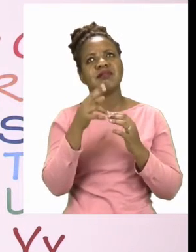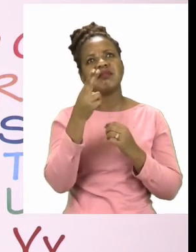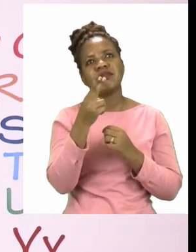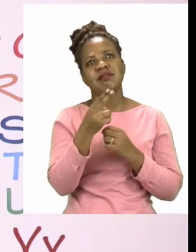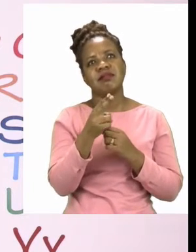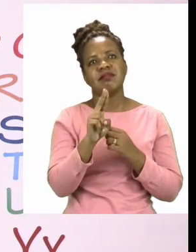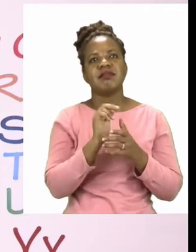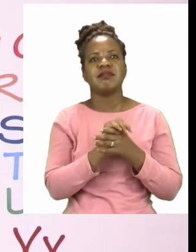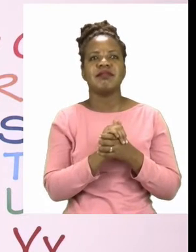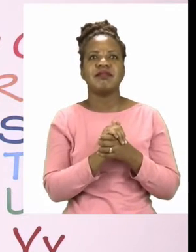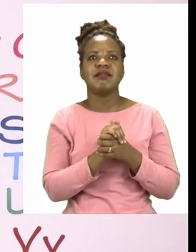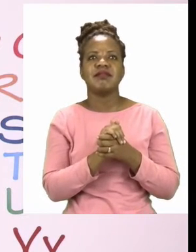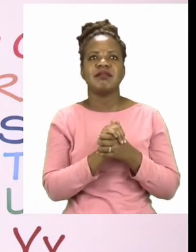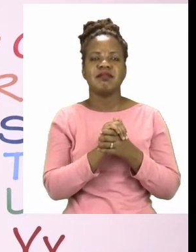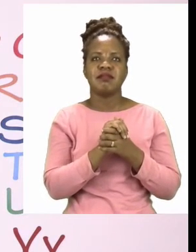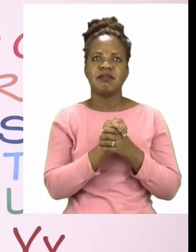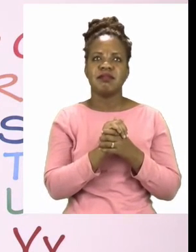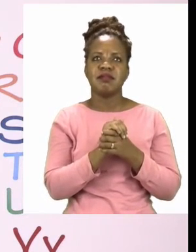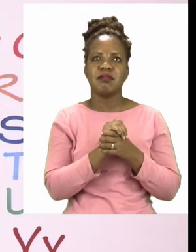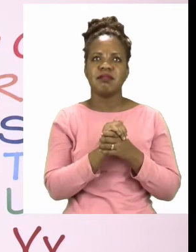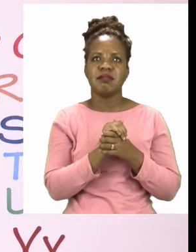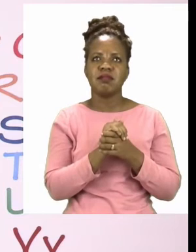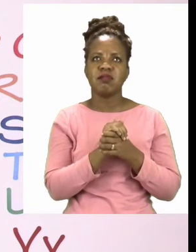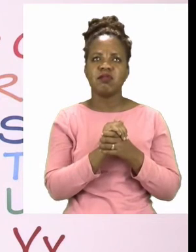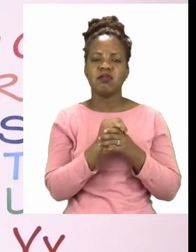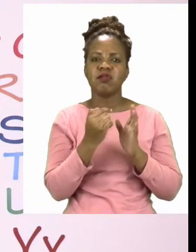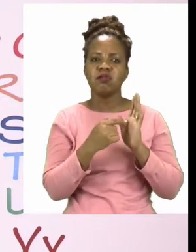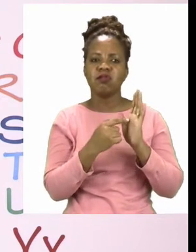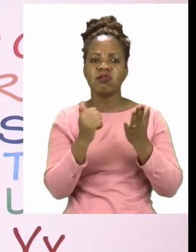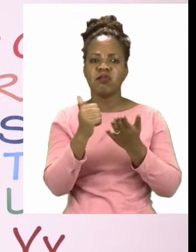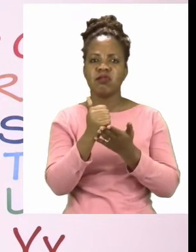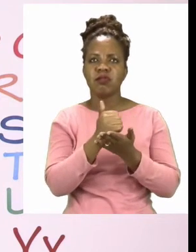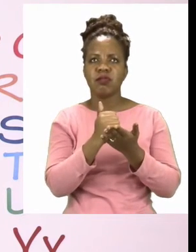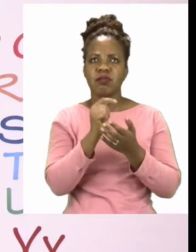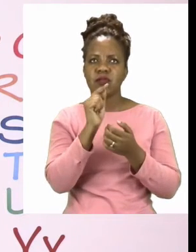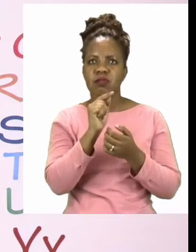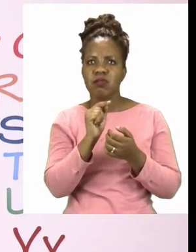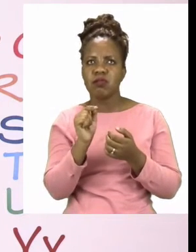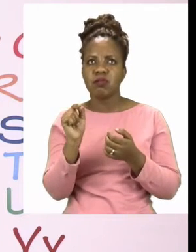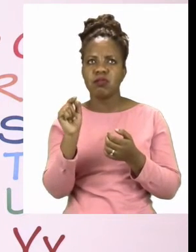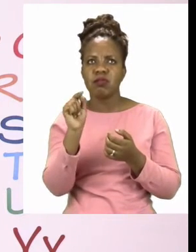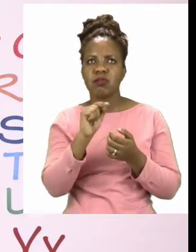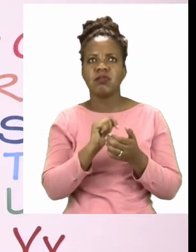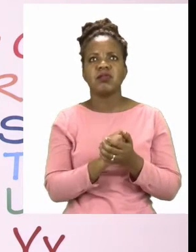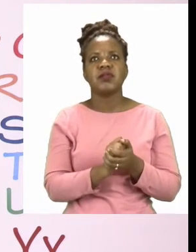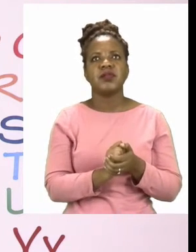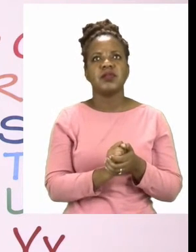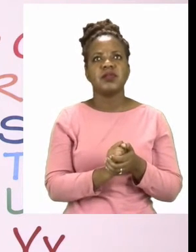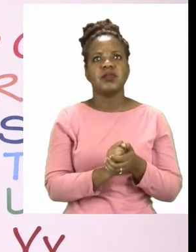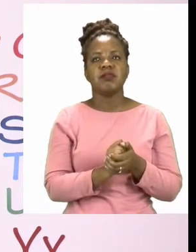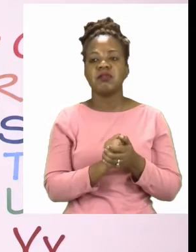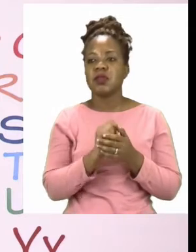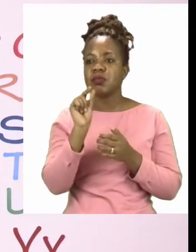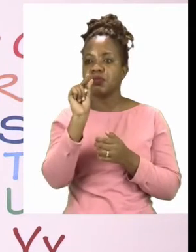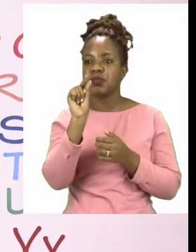And then make sure that it is clear when you are circling. Now,